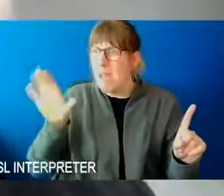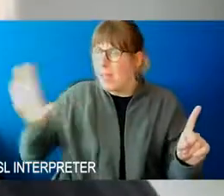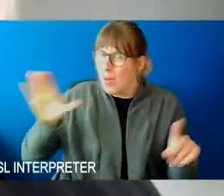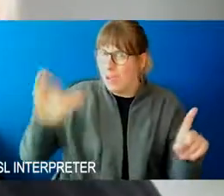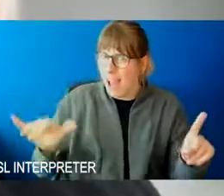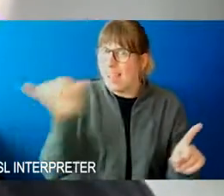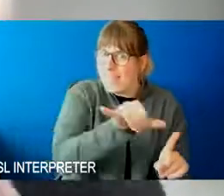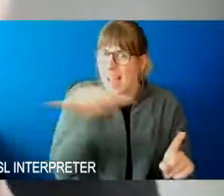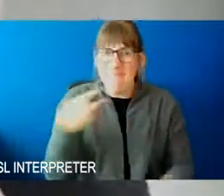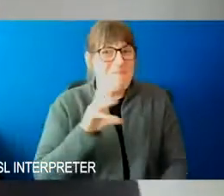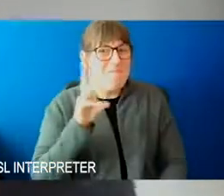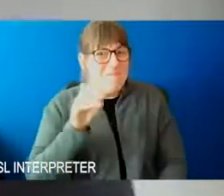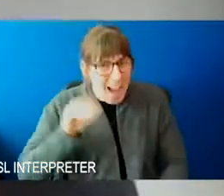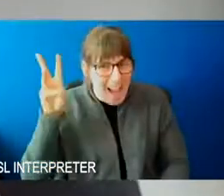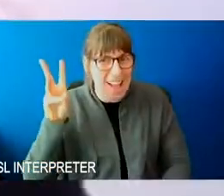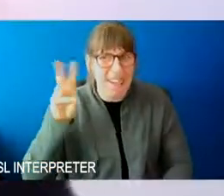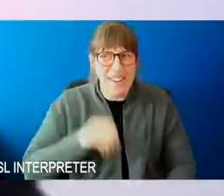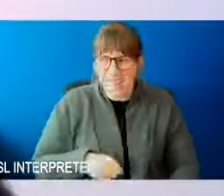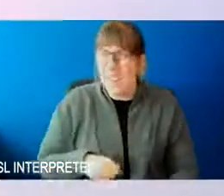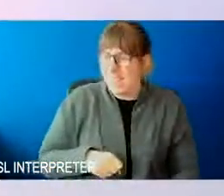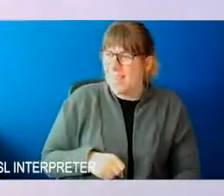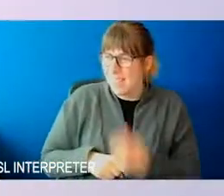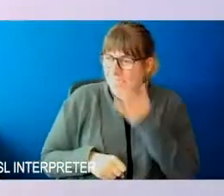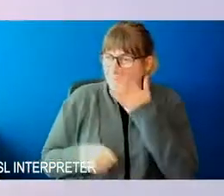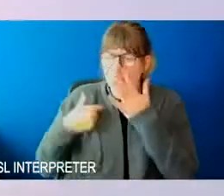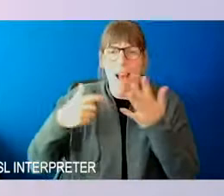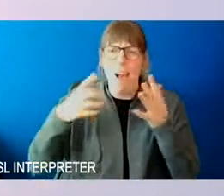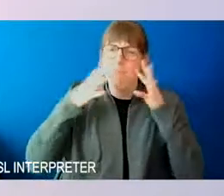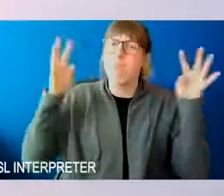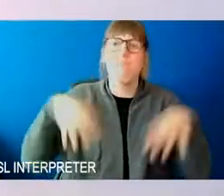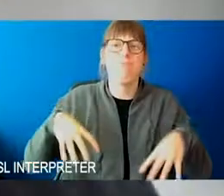West syndrome as your Ramon. Wow.